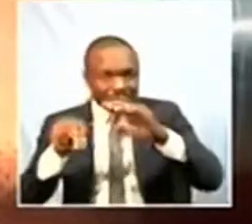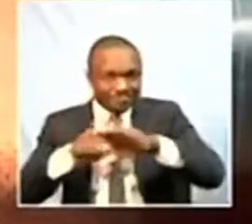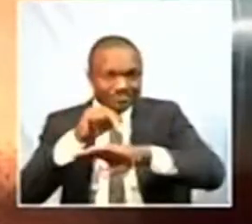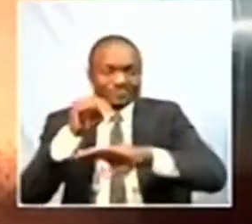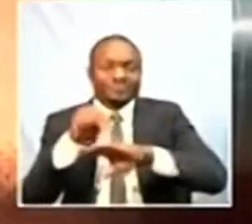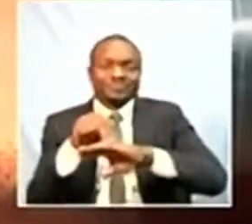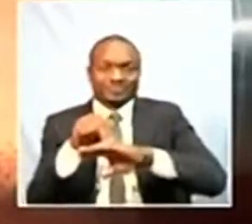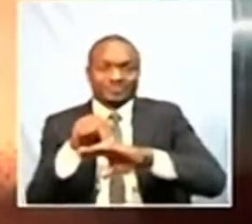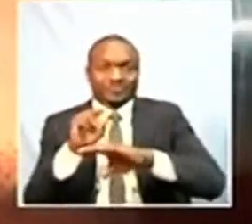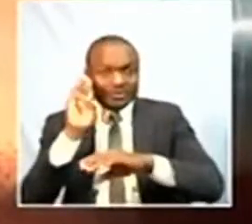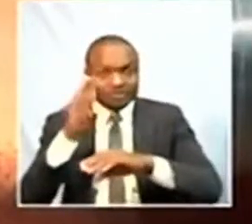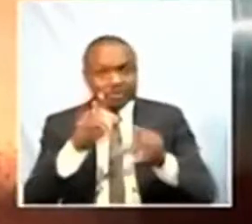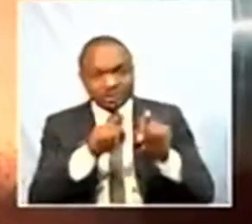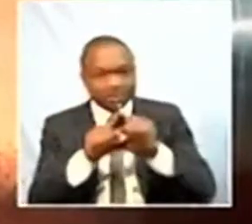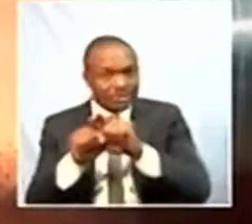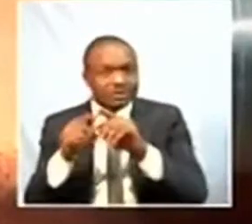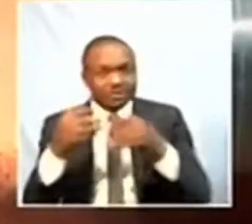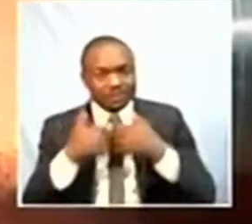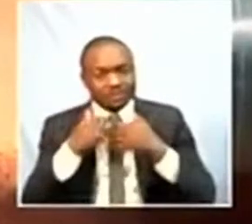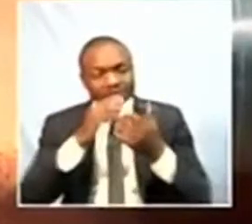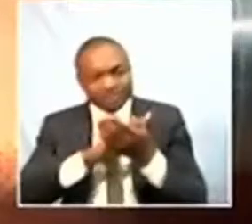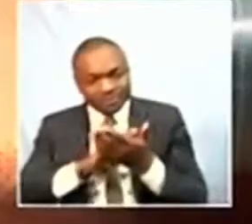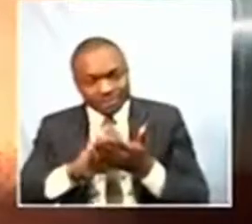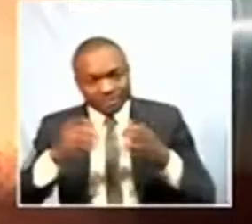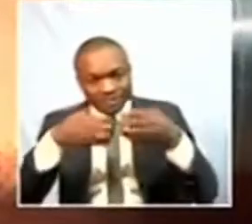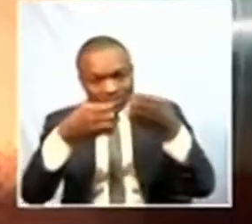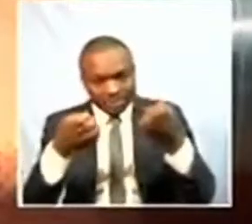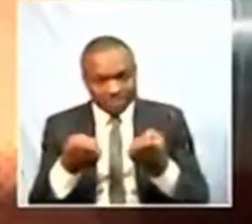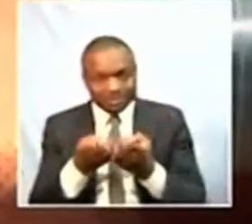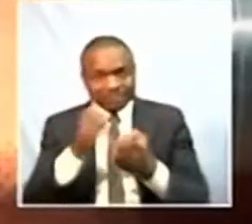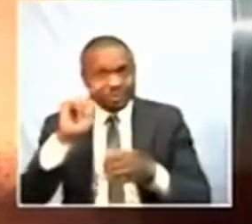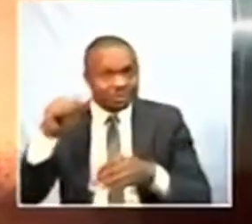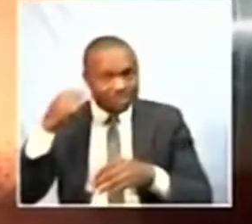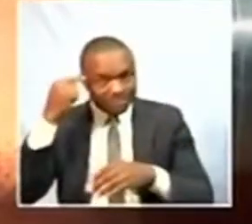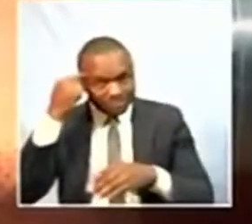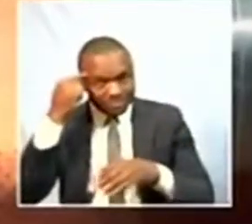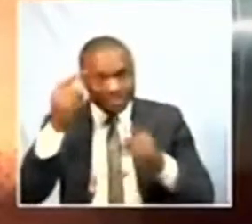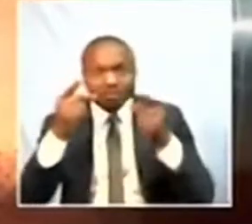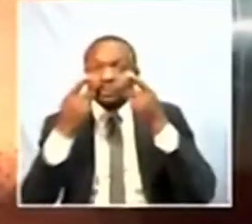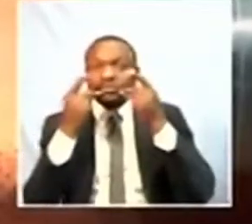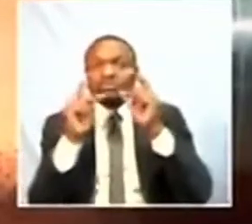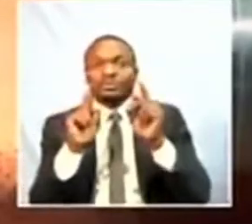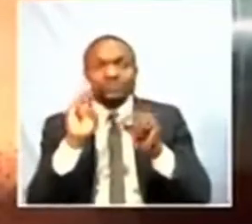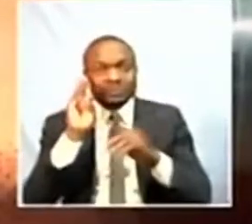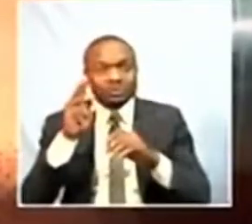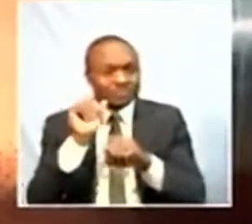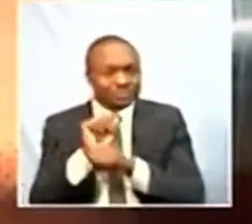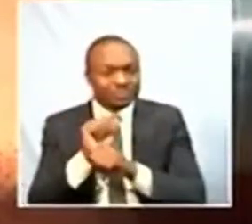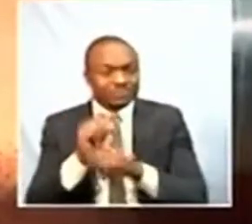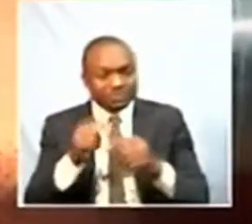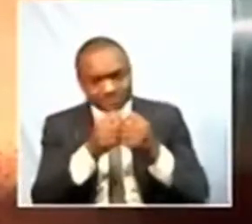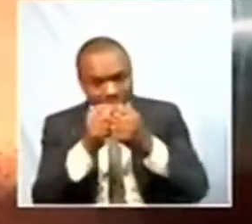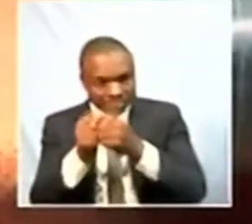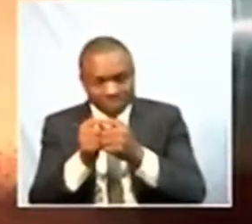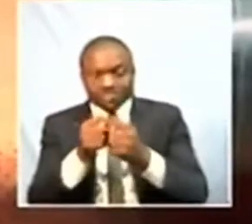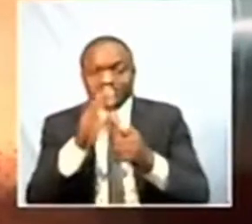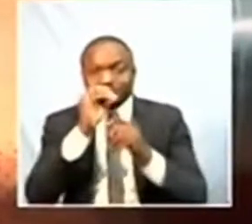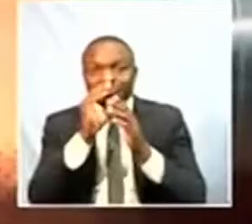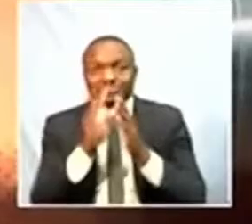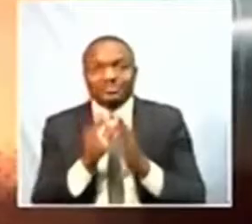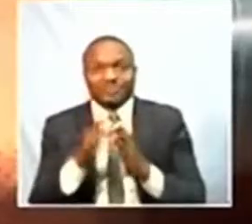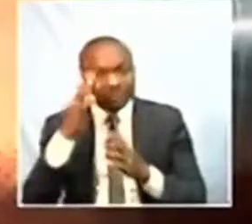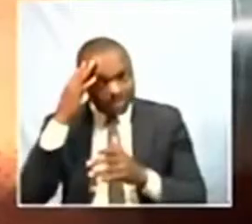doing, and we'll also have a clean environment because the government and the general public will be working together, Madam Speaker.